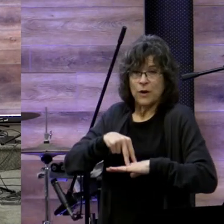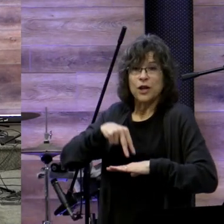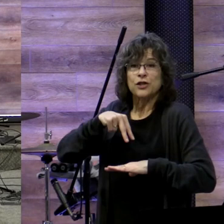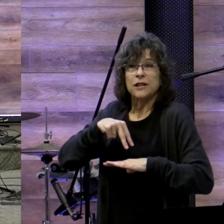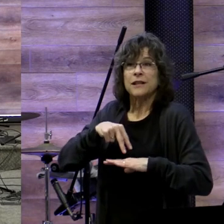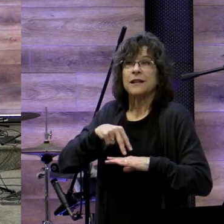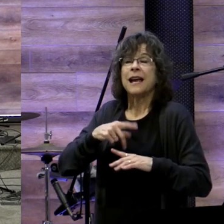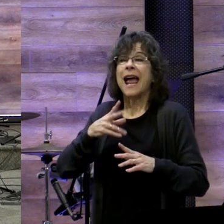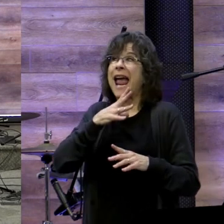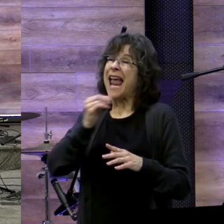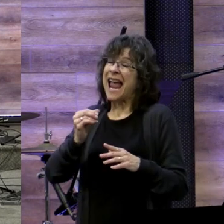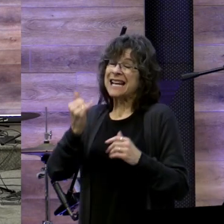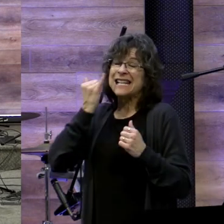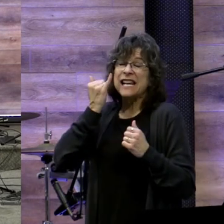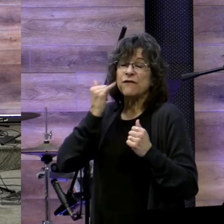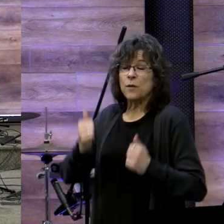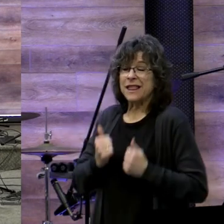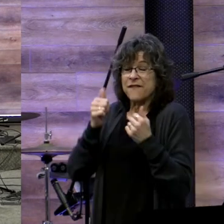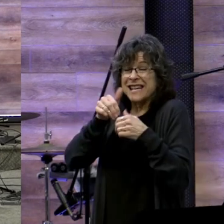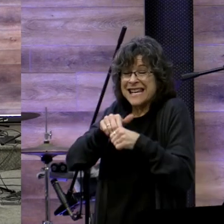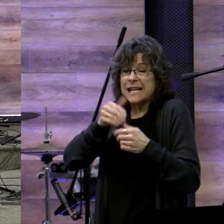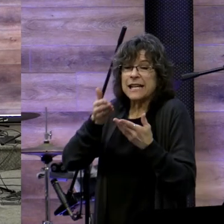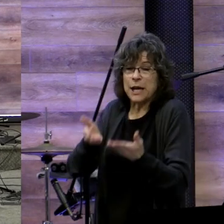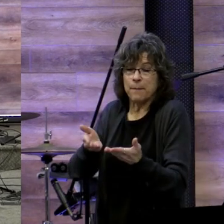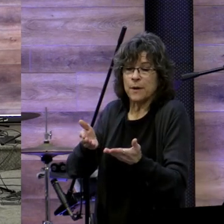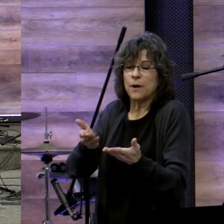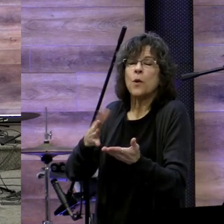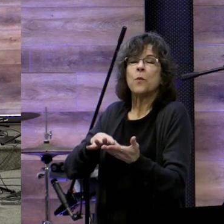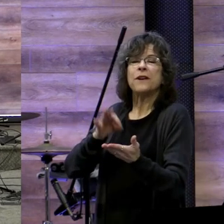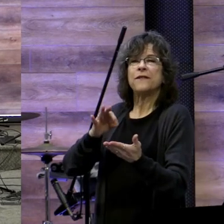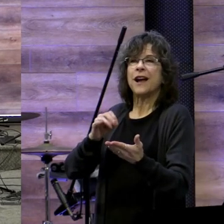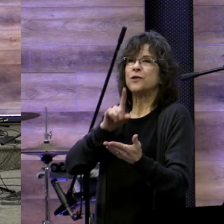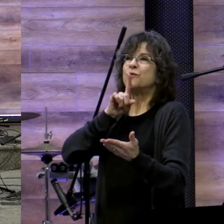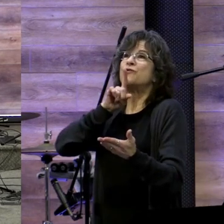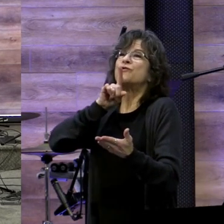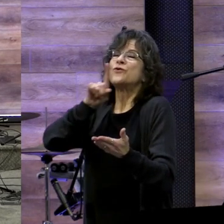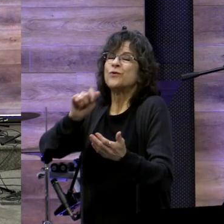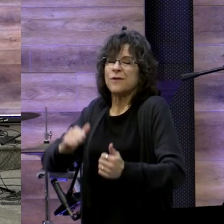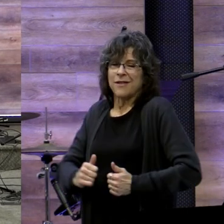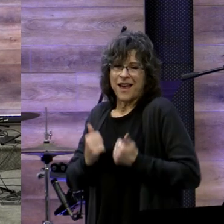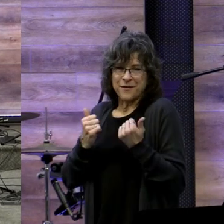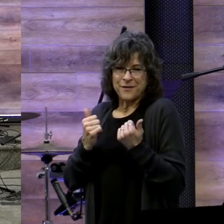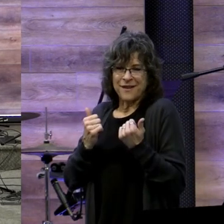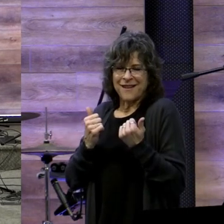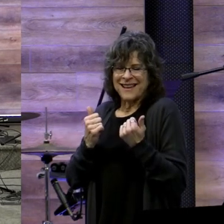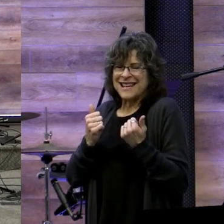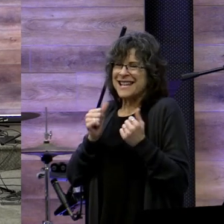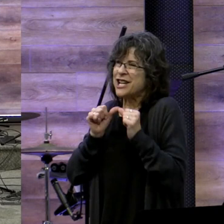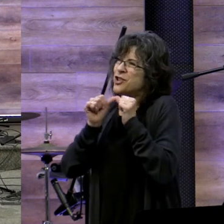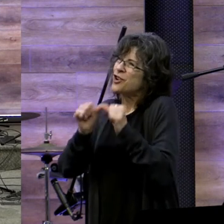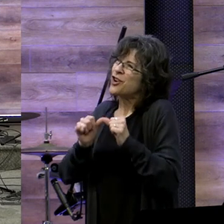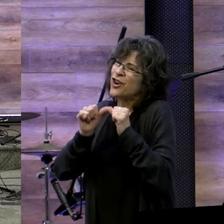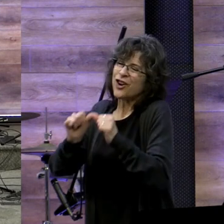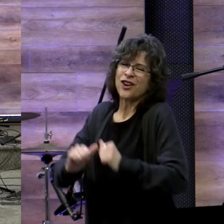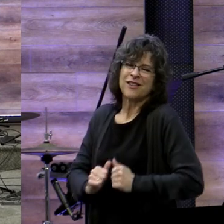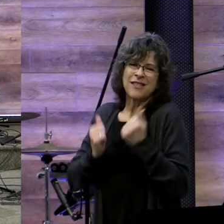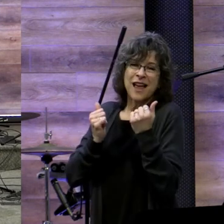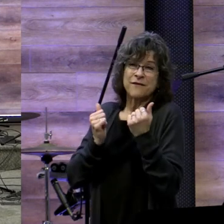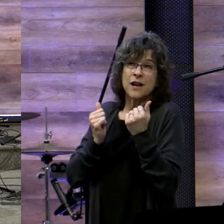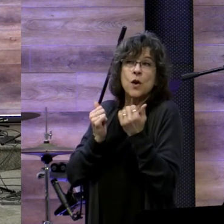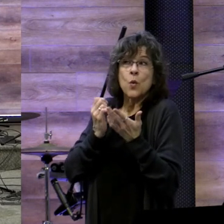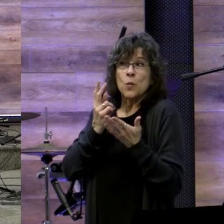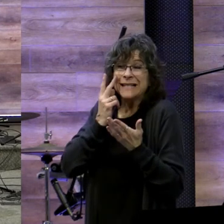live in him, we find the life that is truly life. That we have eternal life, at least in part, in the here and